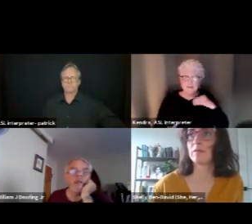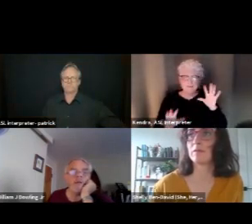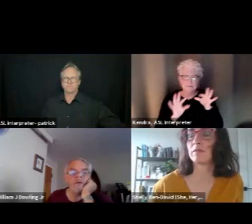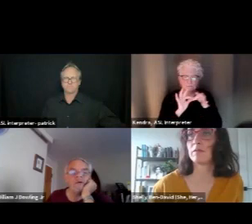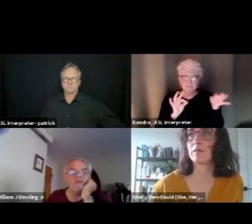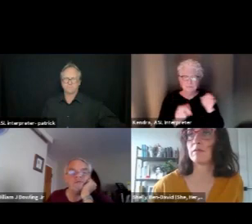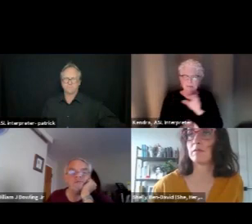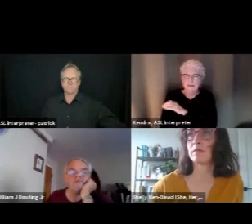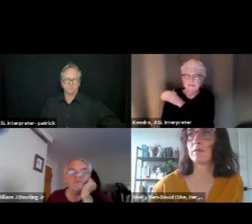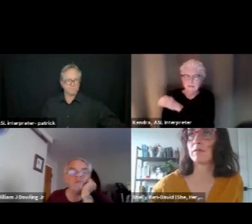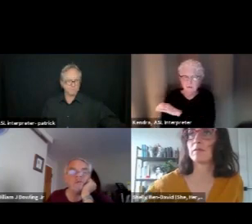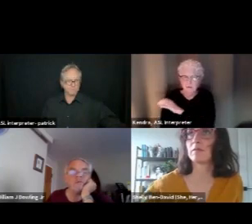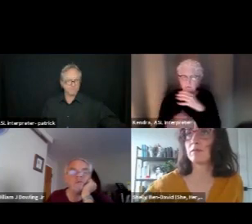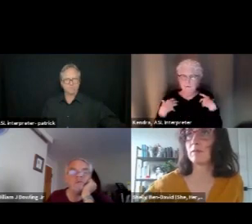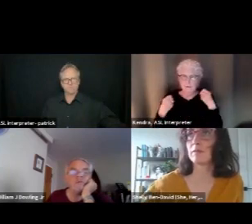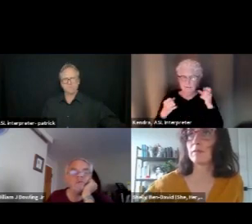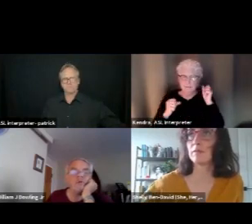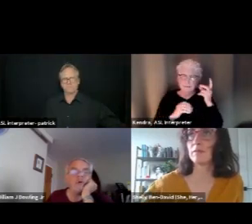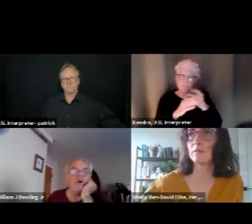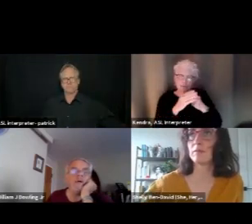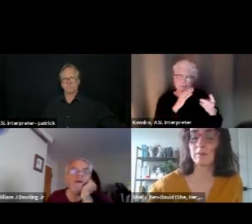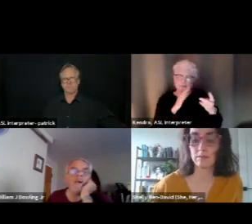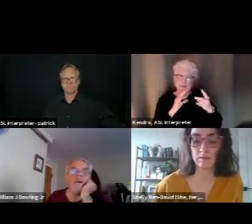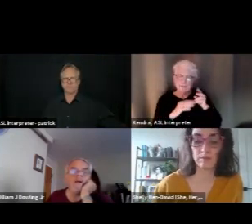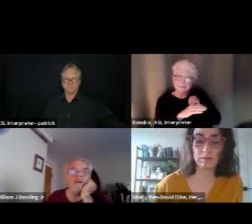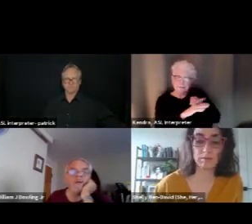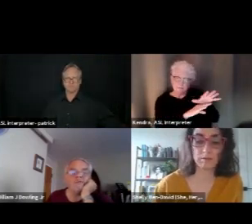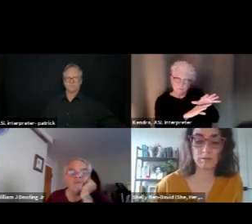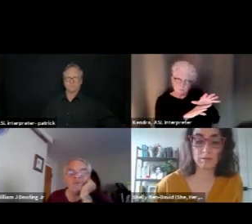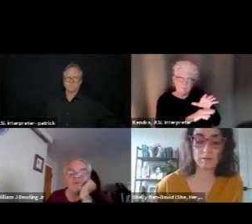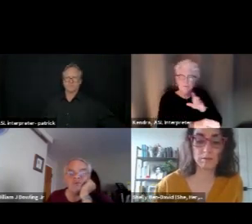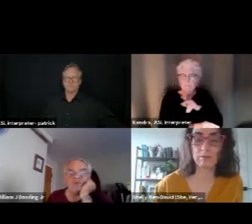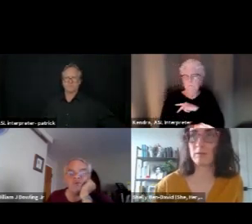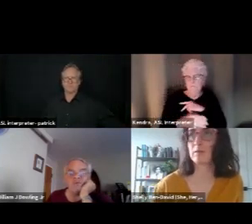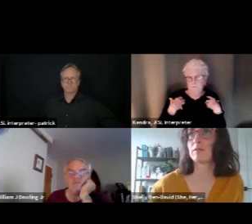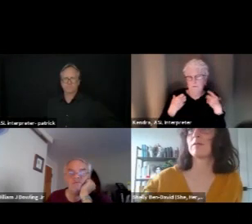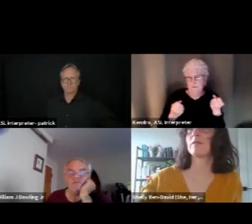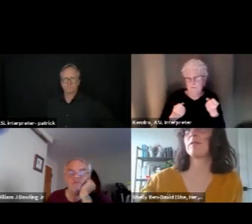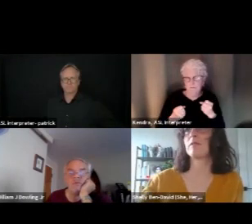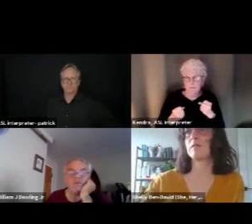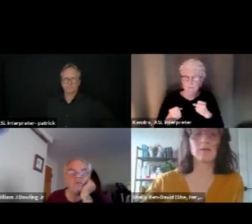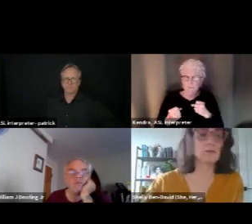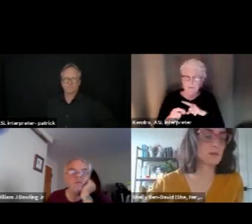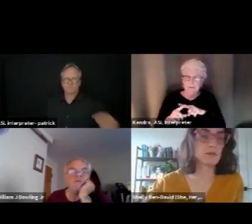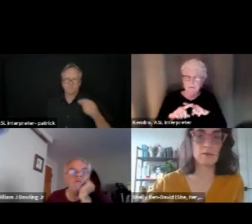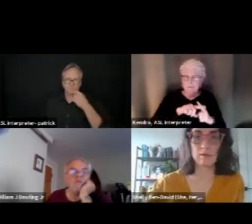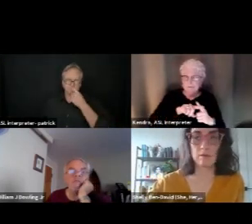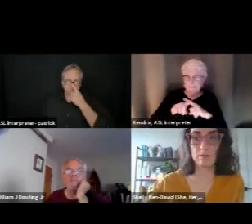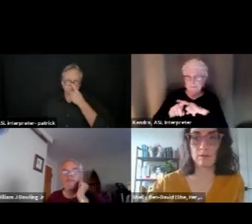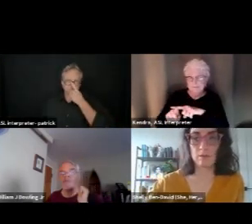predicts personal recovery, or personal recovery is dependent on clinical recovery, something along those lines. And as I alluded to